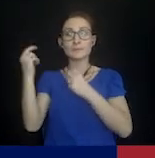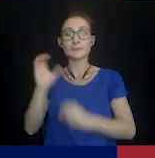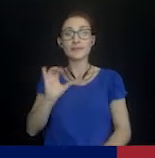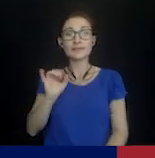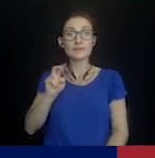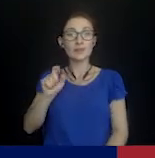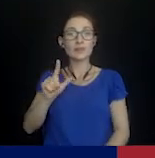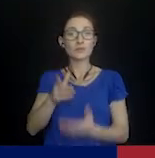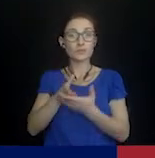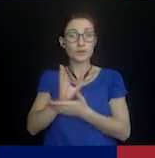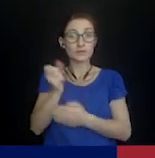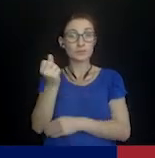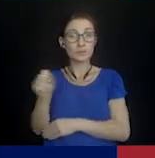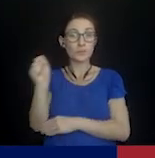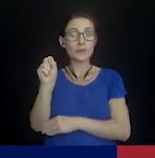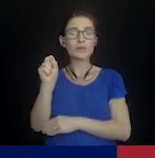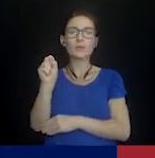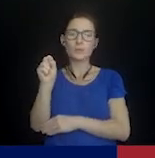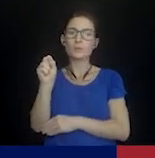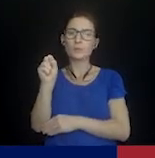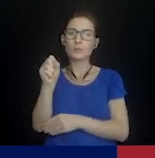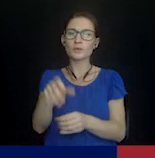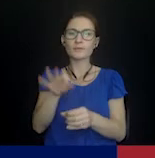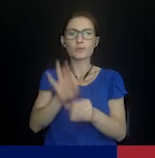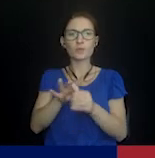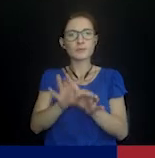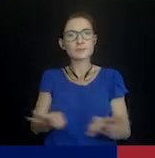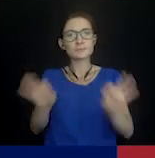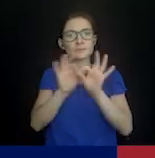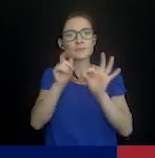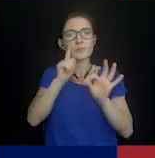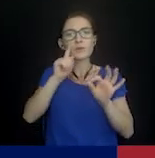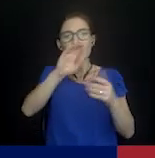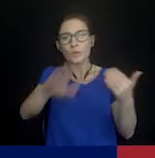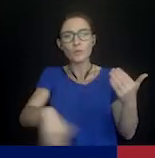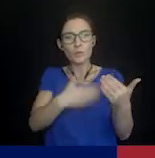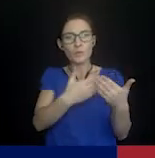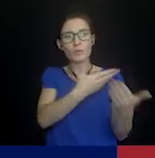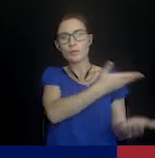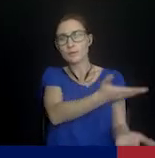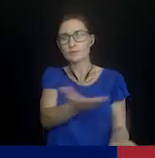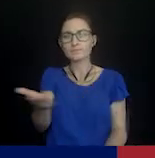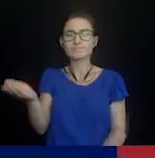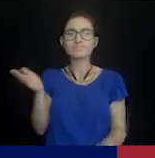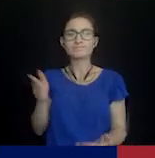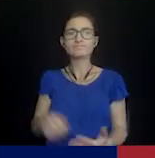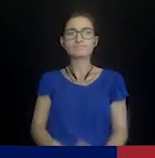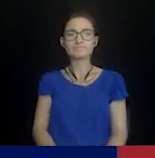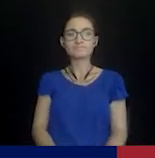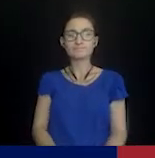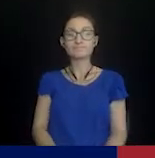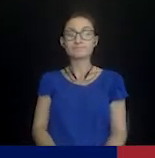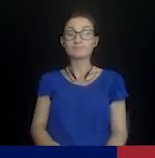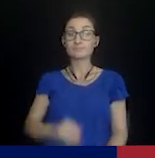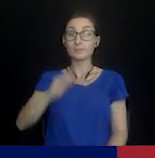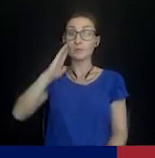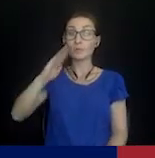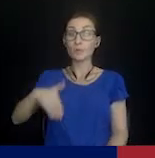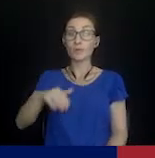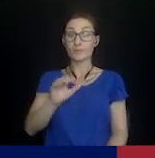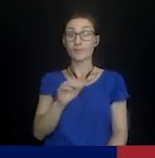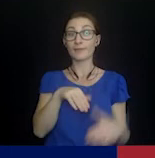movement, voting is so important to all of us. And knowing that Access the Vote is